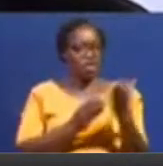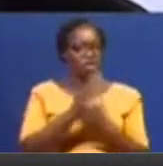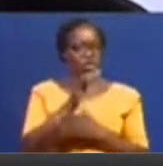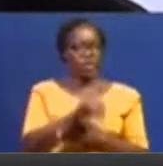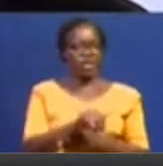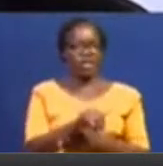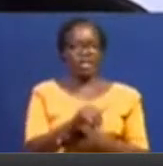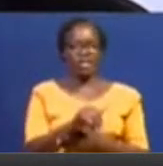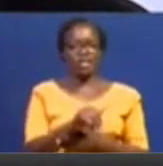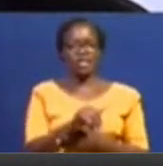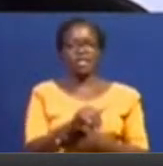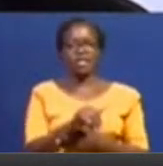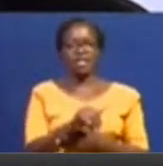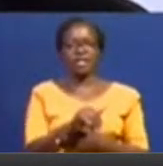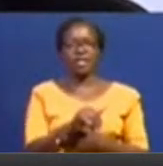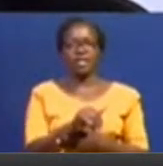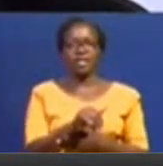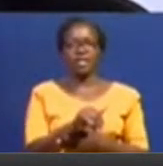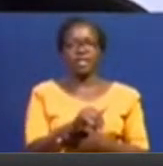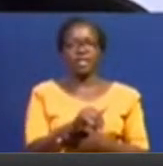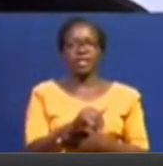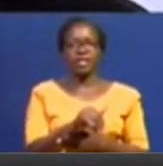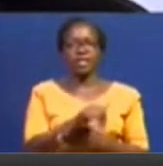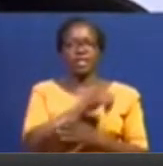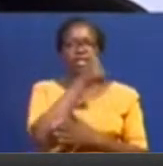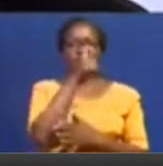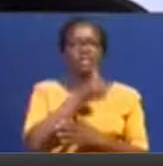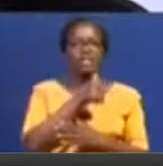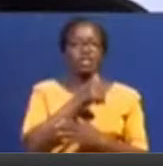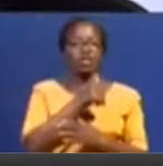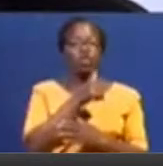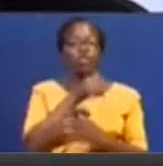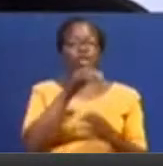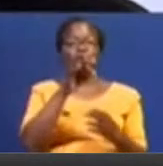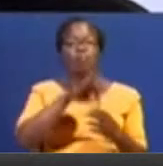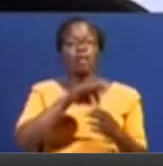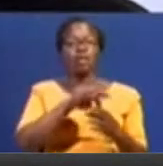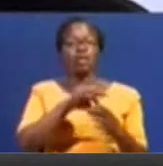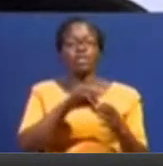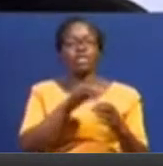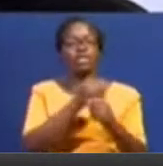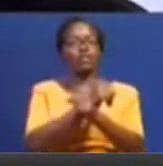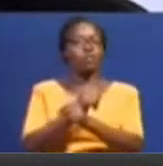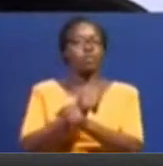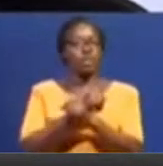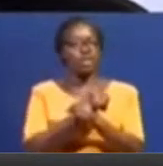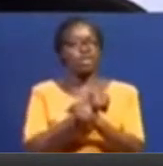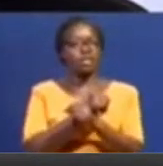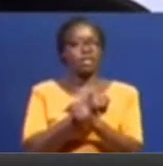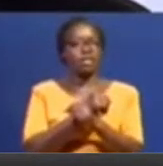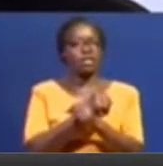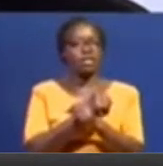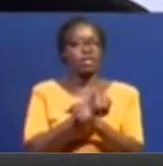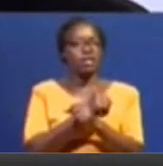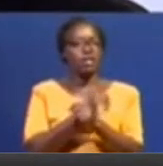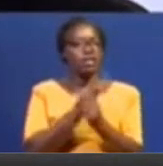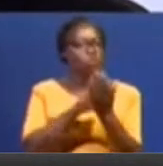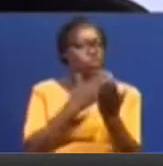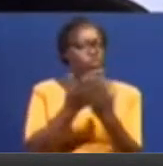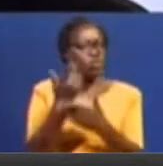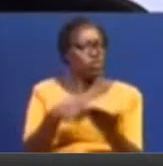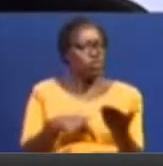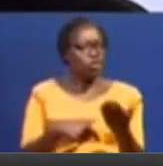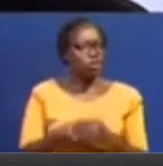that the secrecy of the ballot is protected? What safeguards do you propose can be